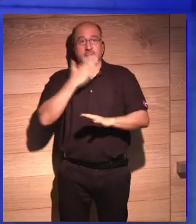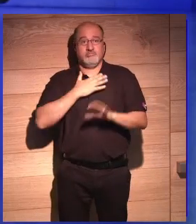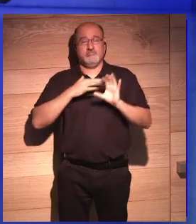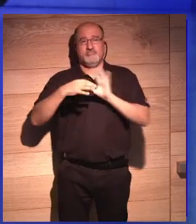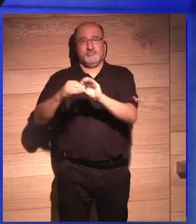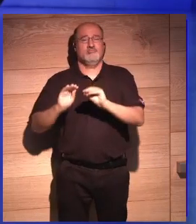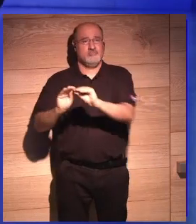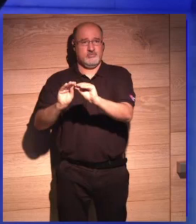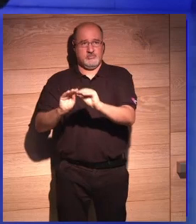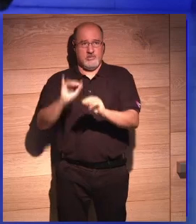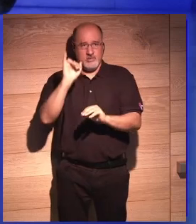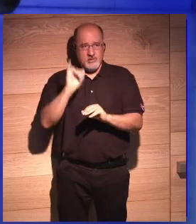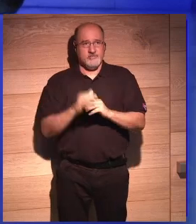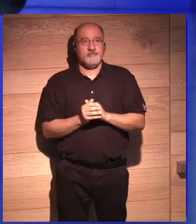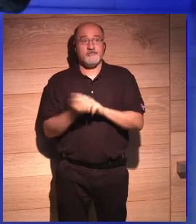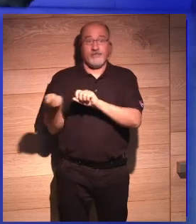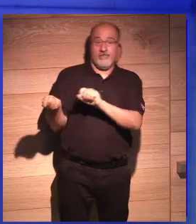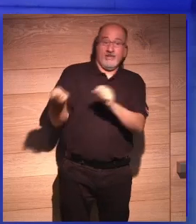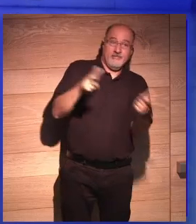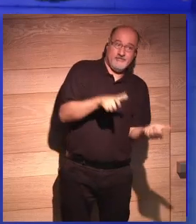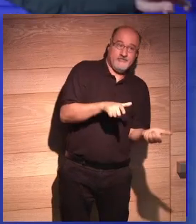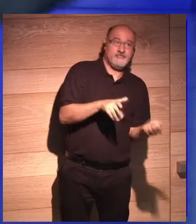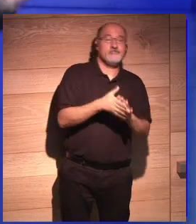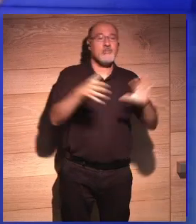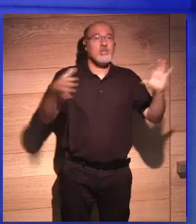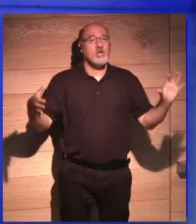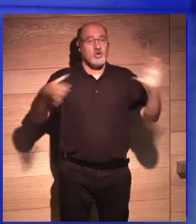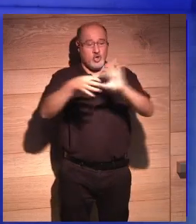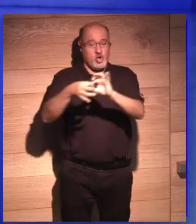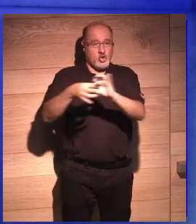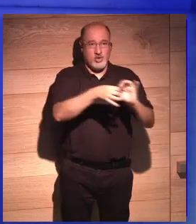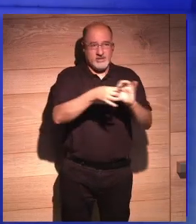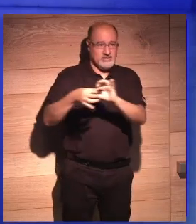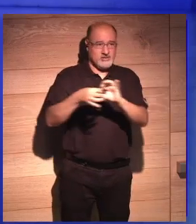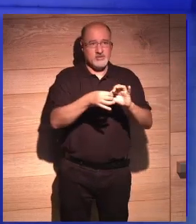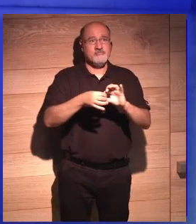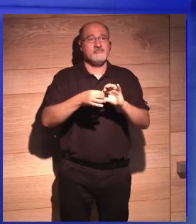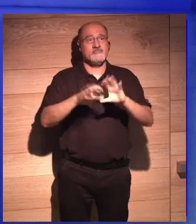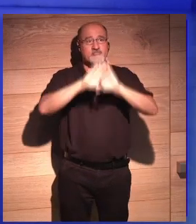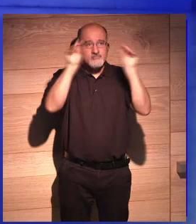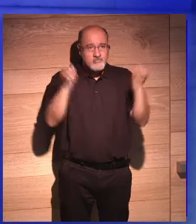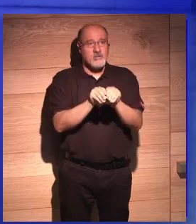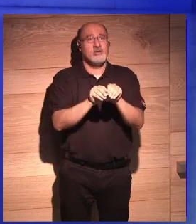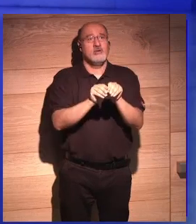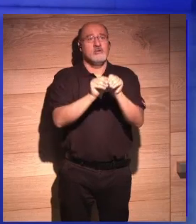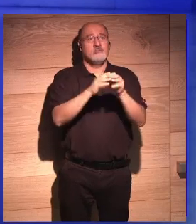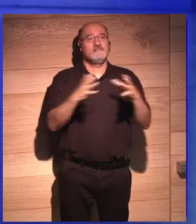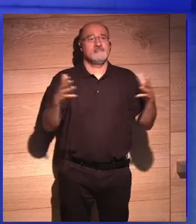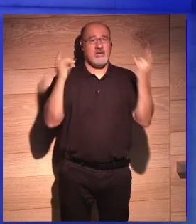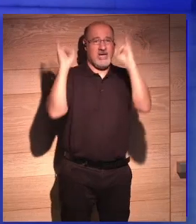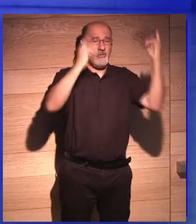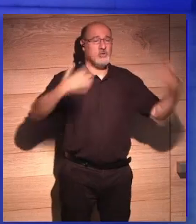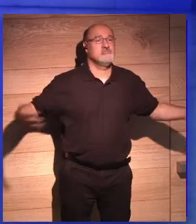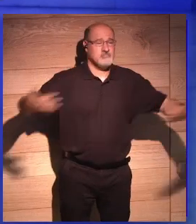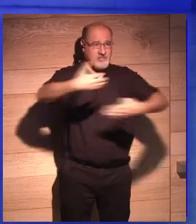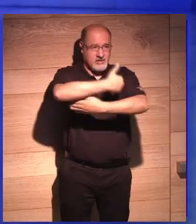with regards to the connection between In the Eyes of the Animal and Treehugger, where we built tools that